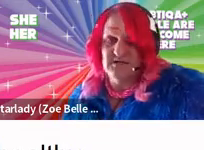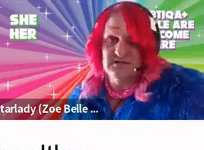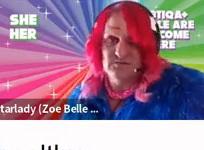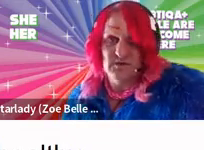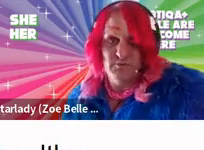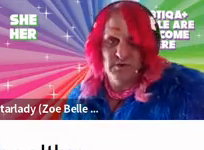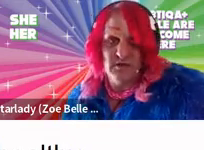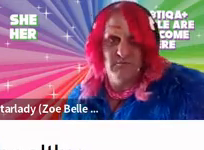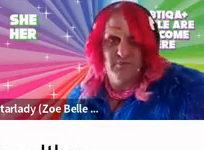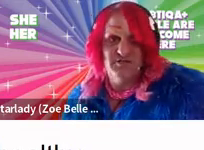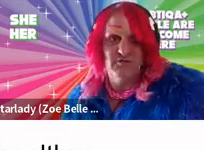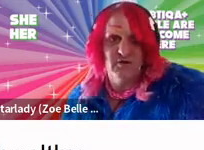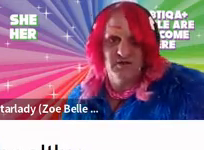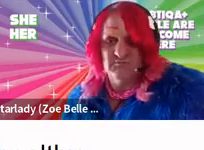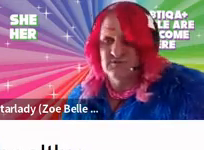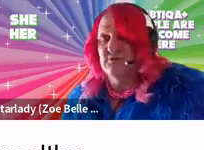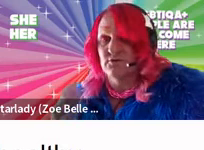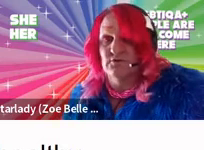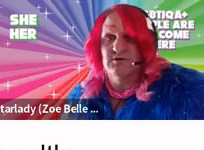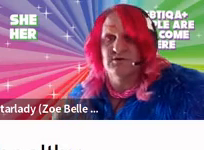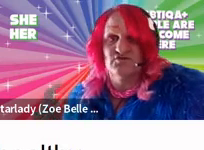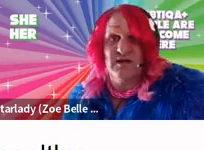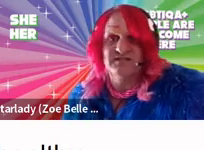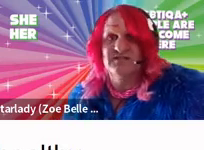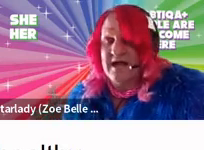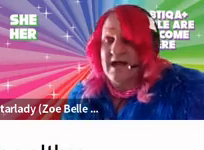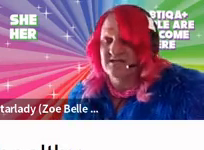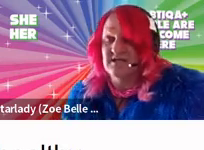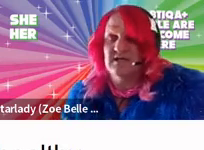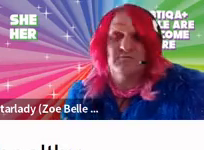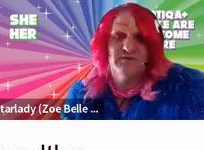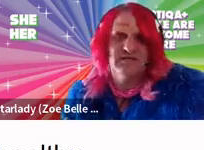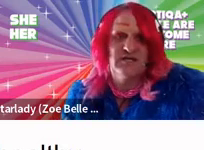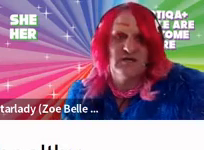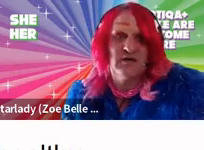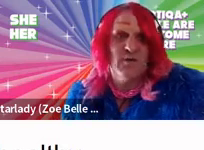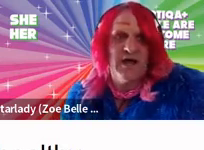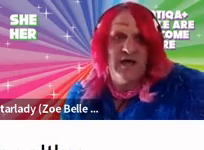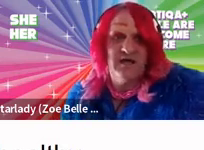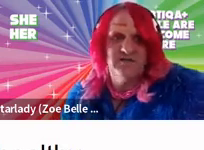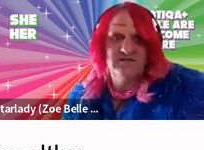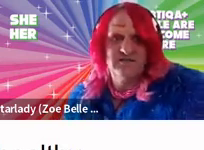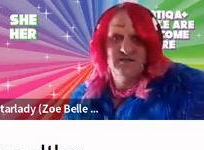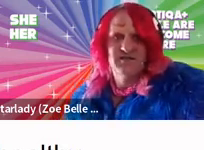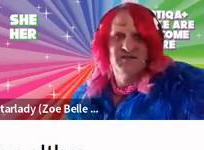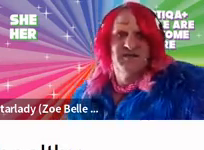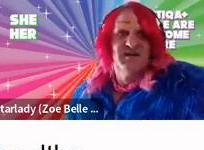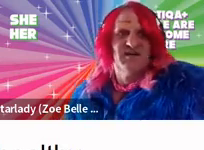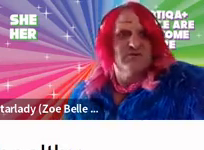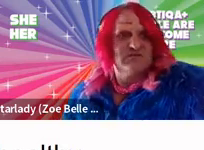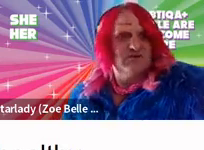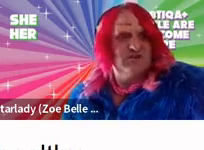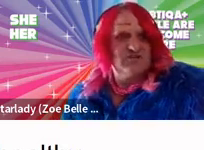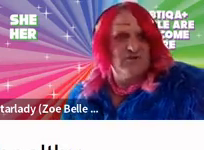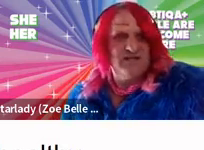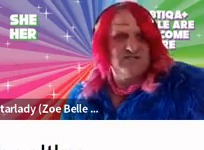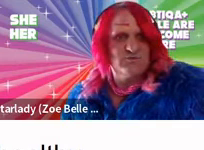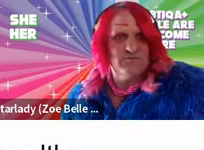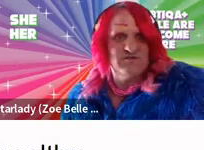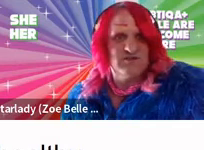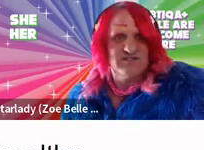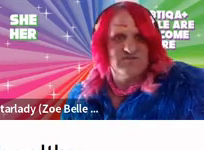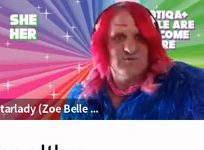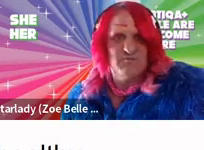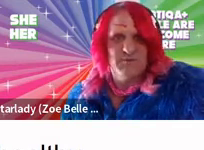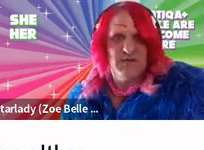their partners were putting pressure on them to look and dress and act in particular ways. We saw that